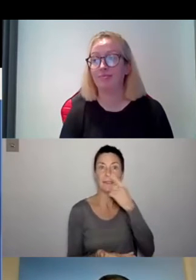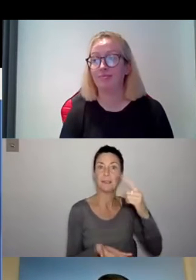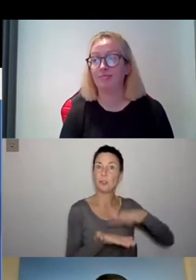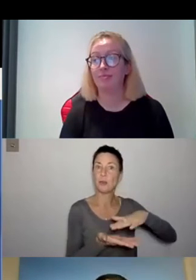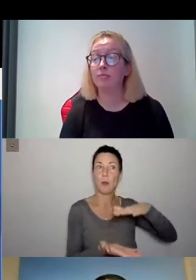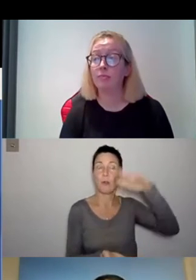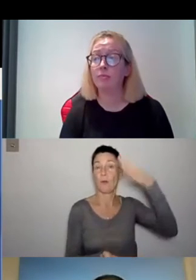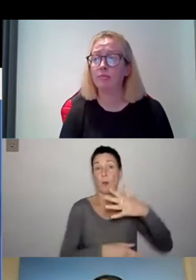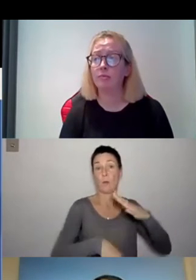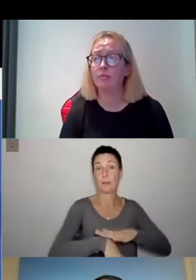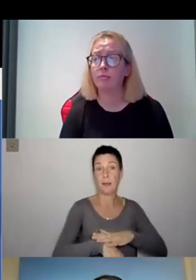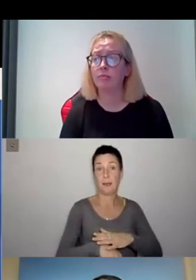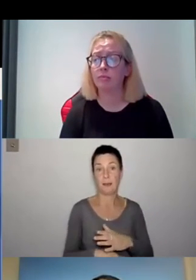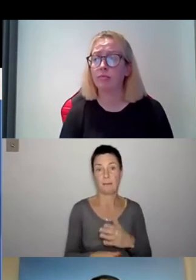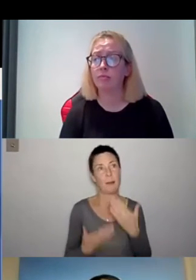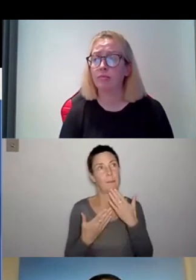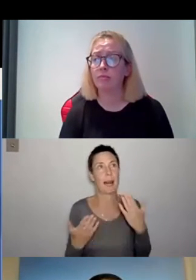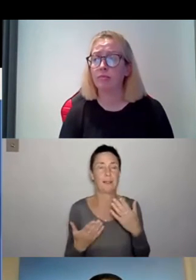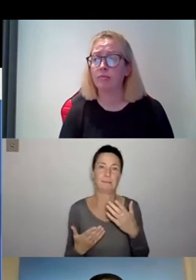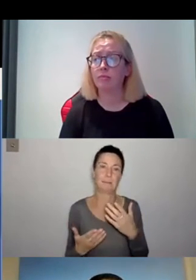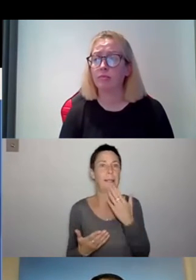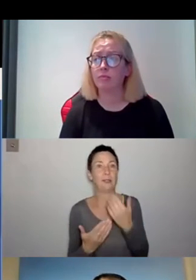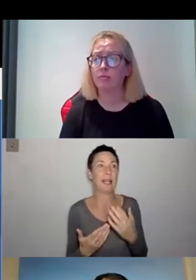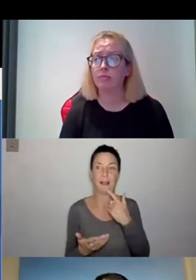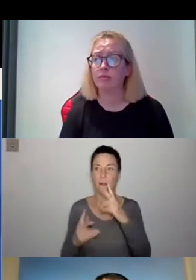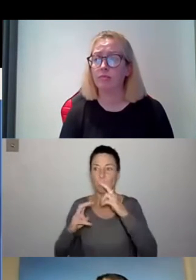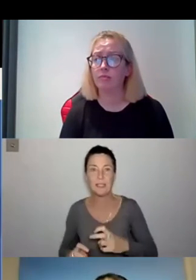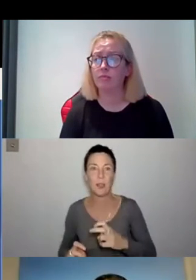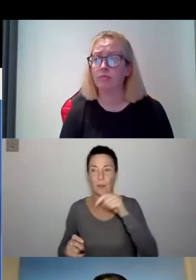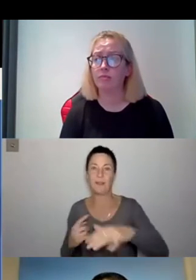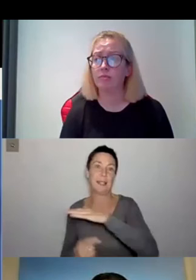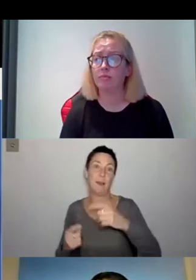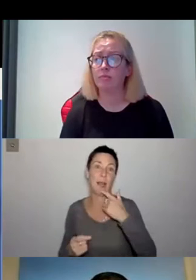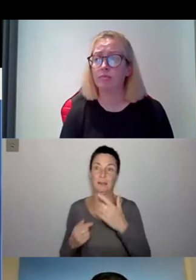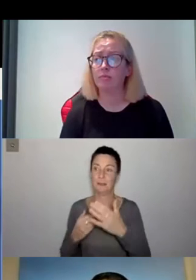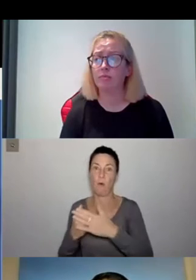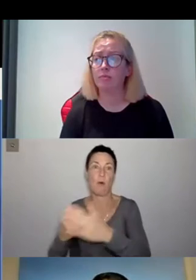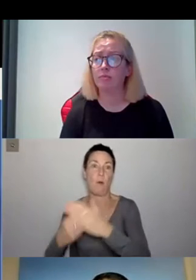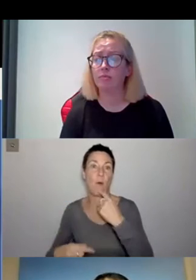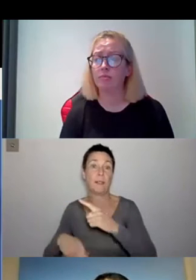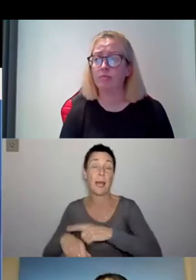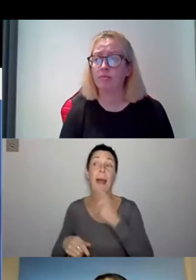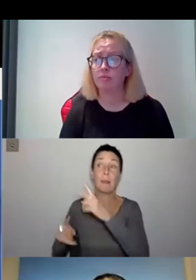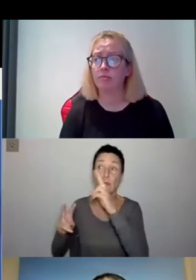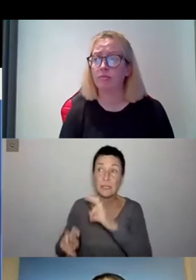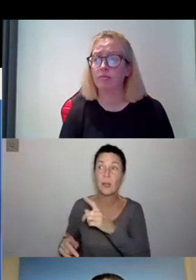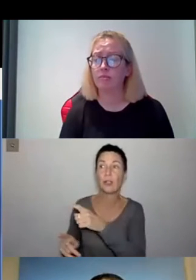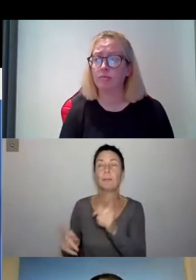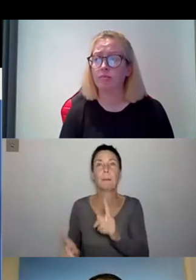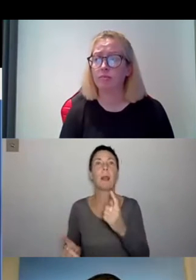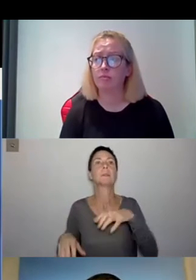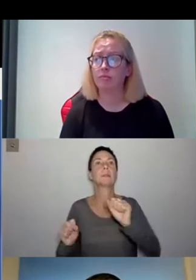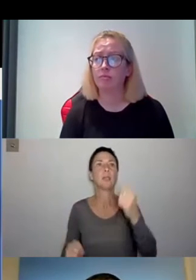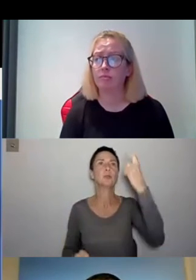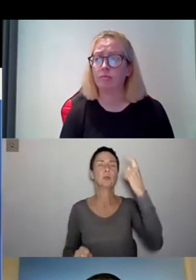listening effort is growing all the time, and the researchers are really beginning to listen and really beginning to think about